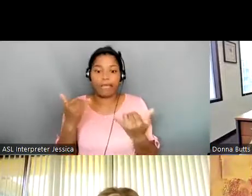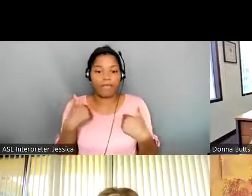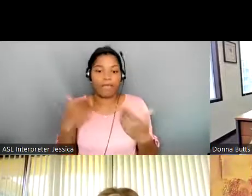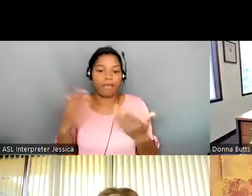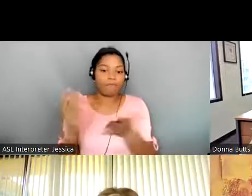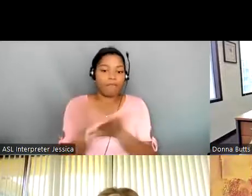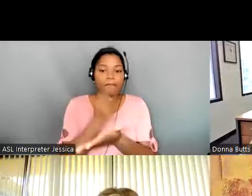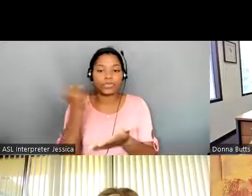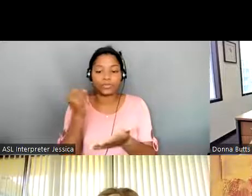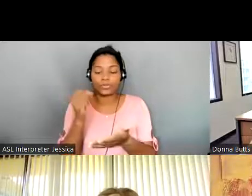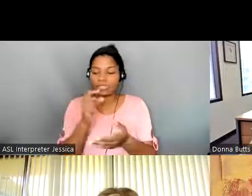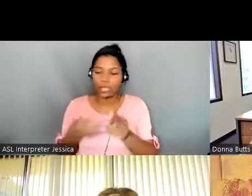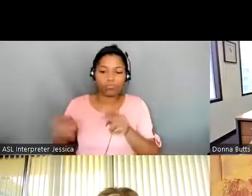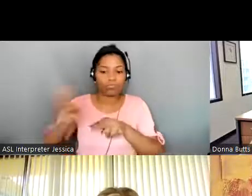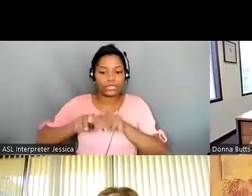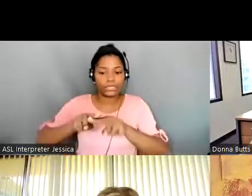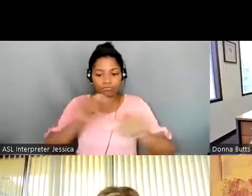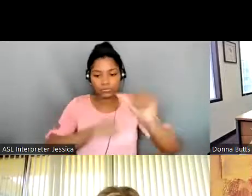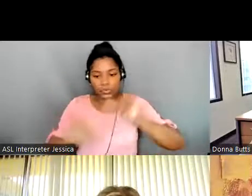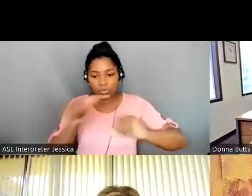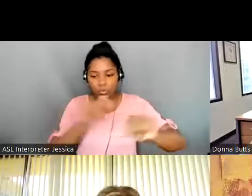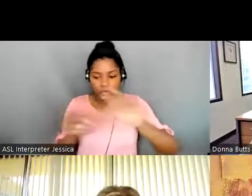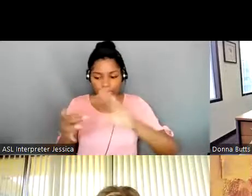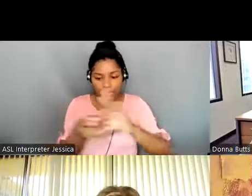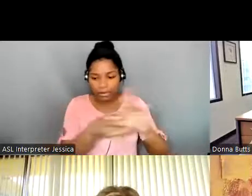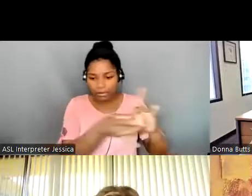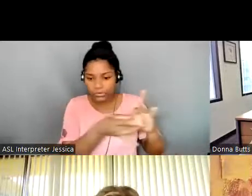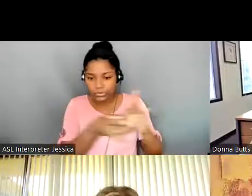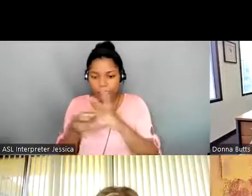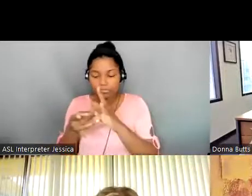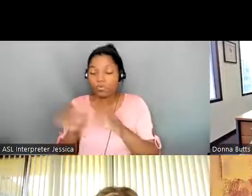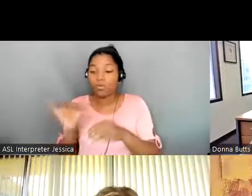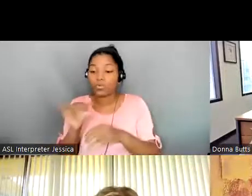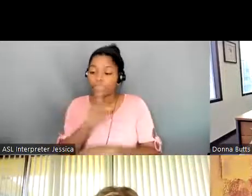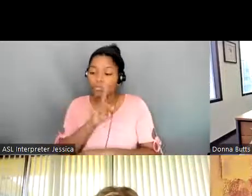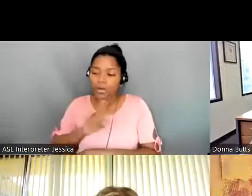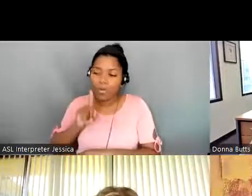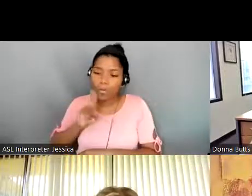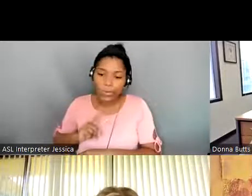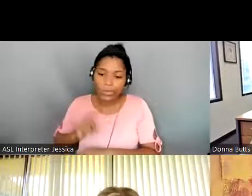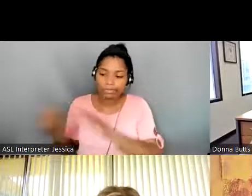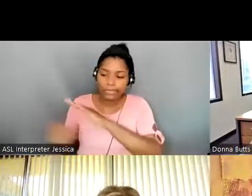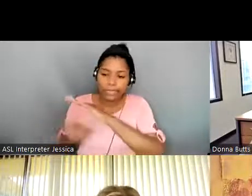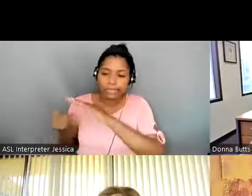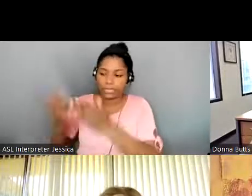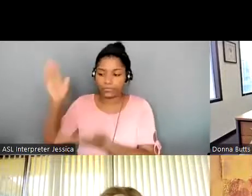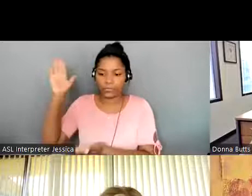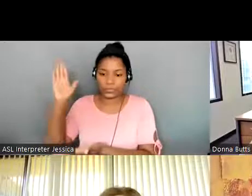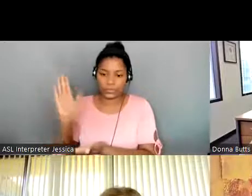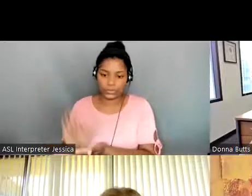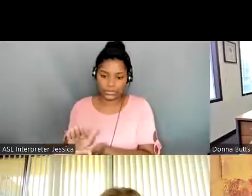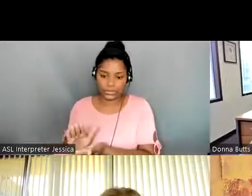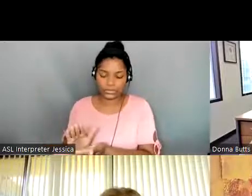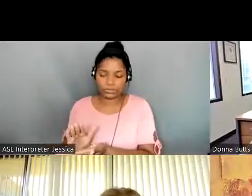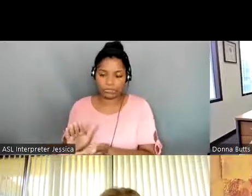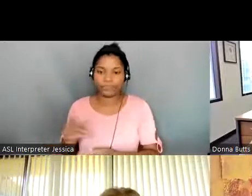to increase social connection and to reduce loneliness and social isolation. It's what we're all here to talk about today.